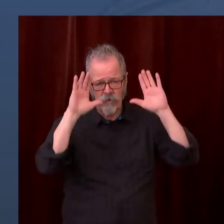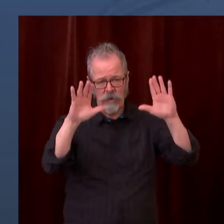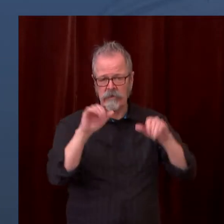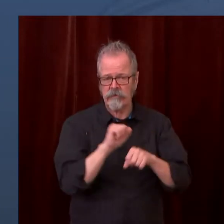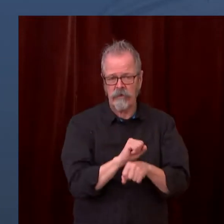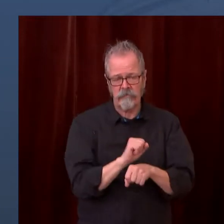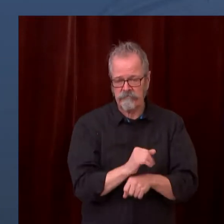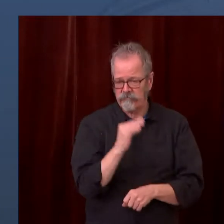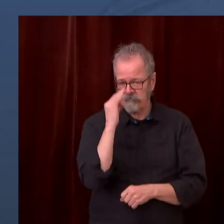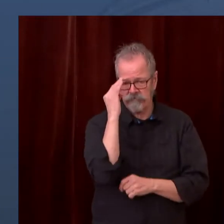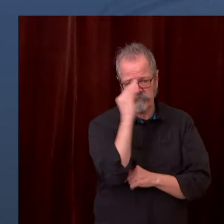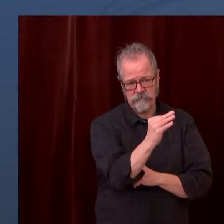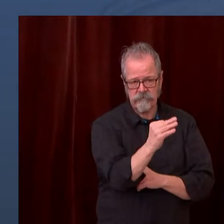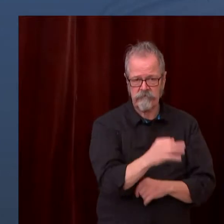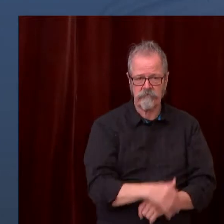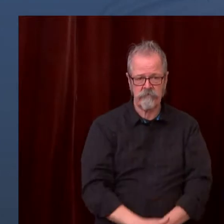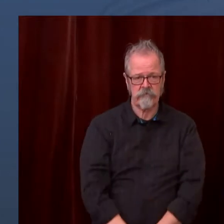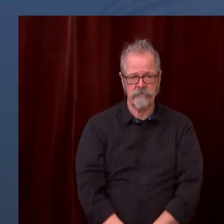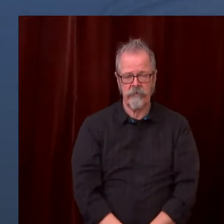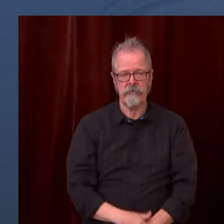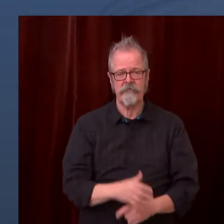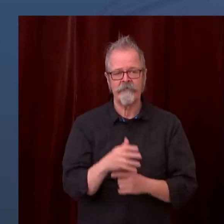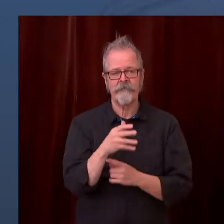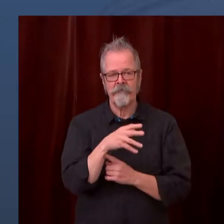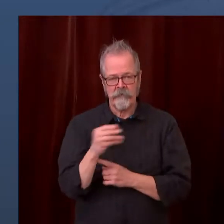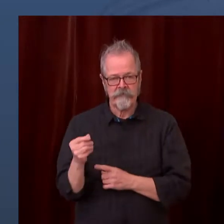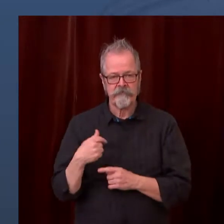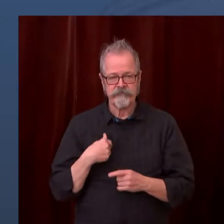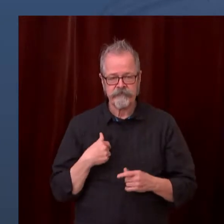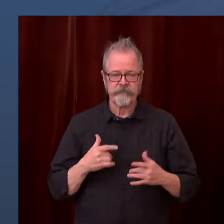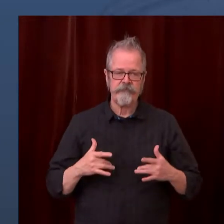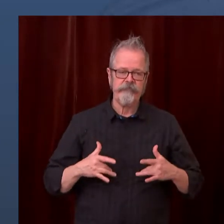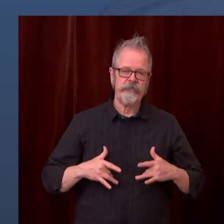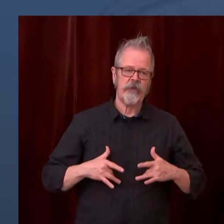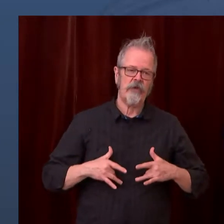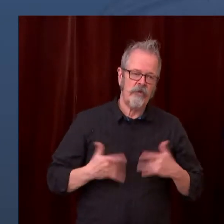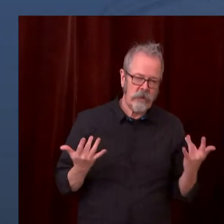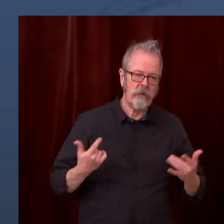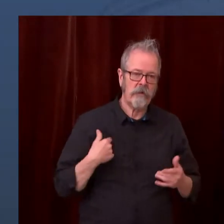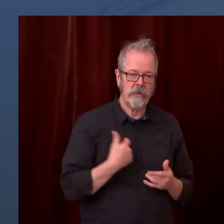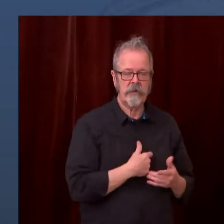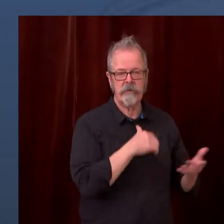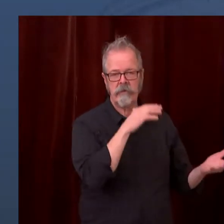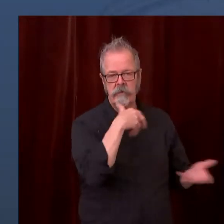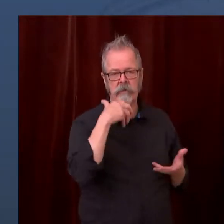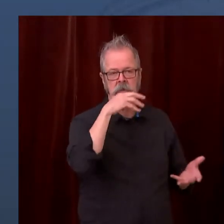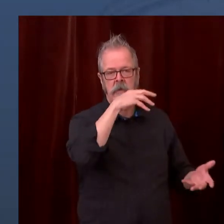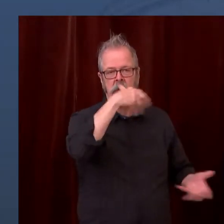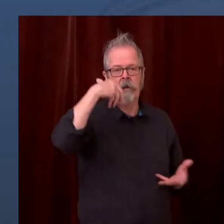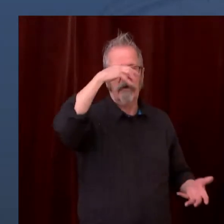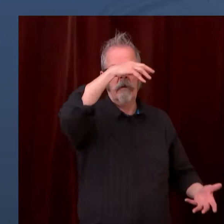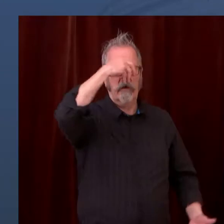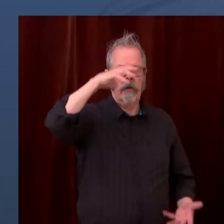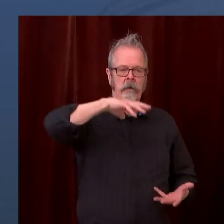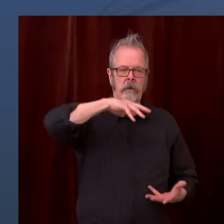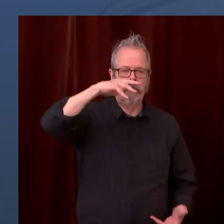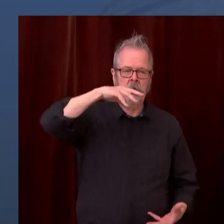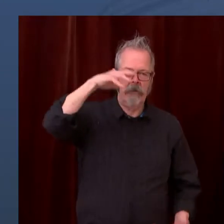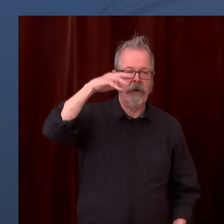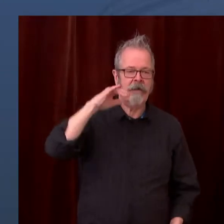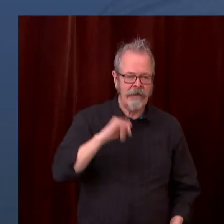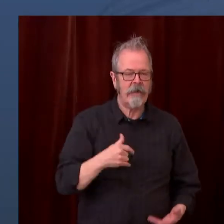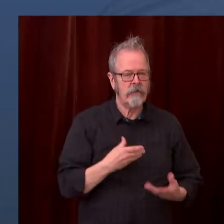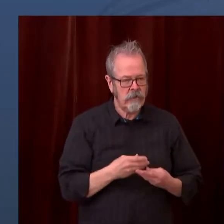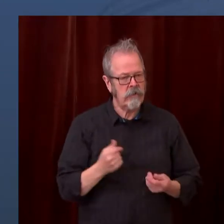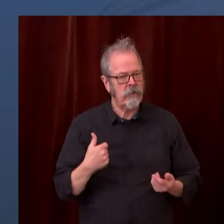And I will also say I'm thrilled that we're getting more doses, which is the solution to this problem, is more medicine. And we're getting it because Joe Biden has